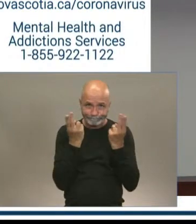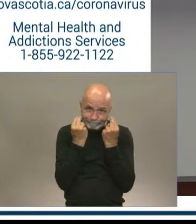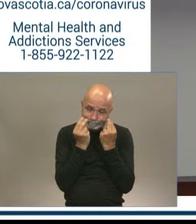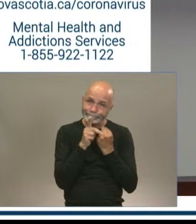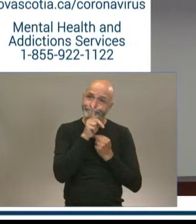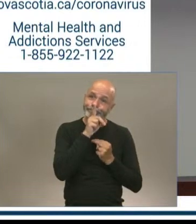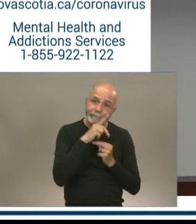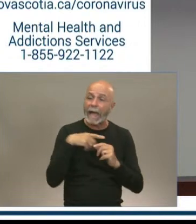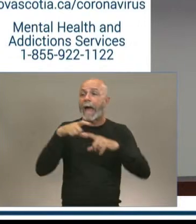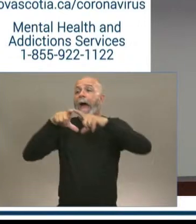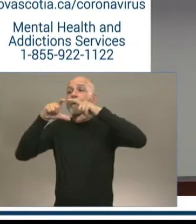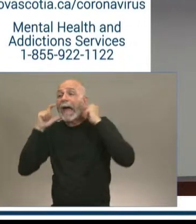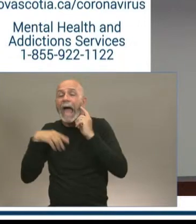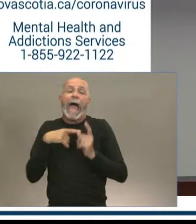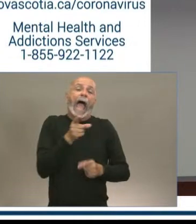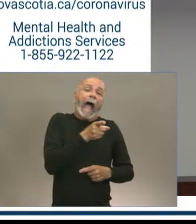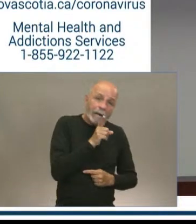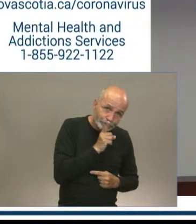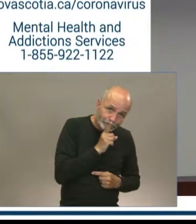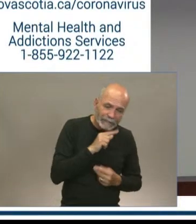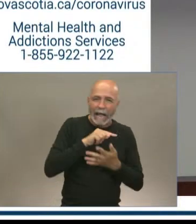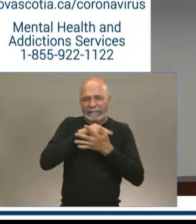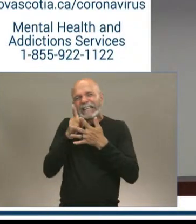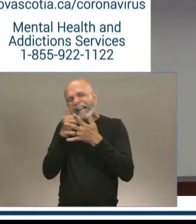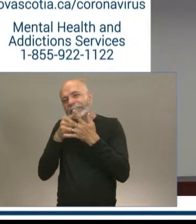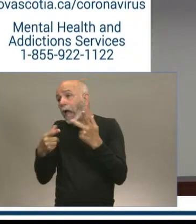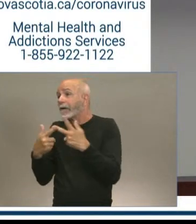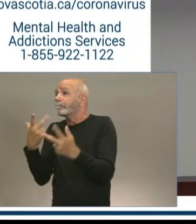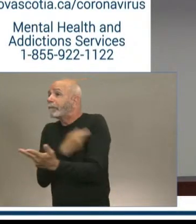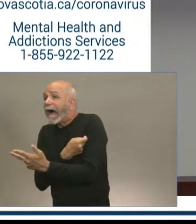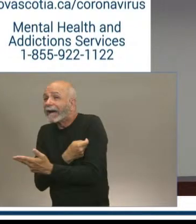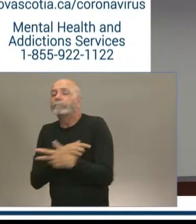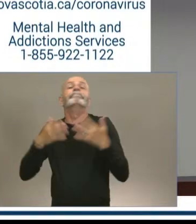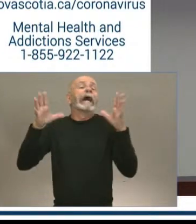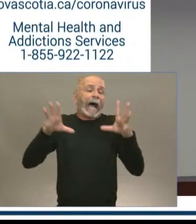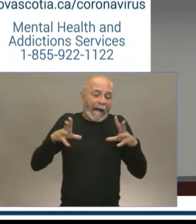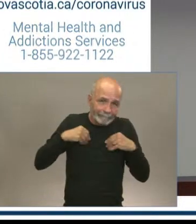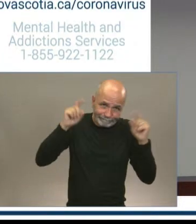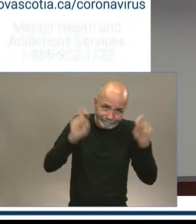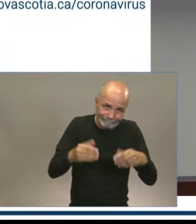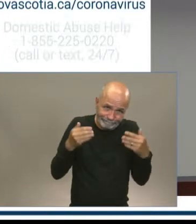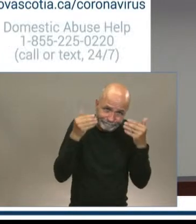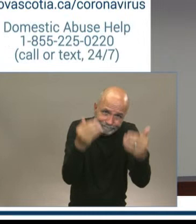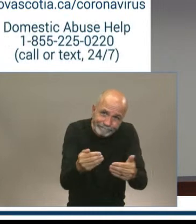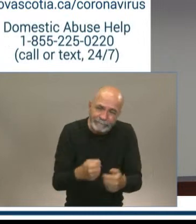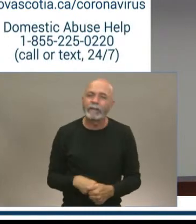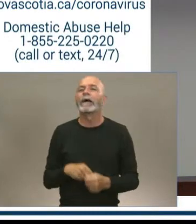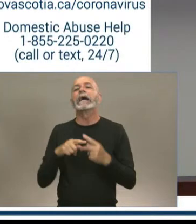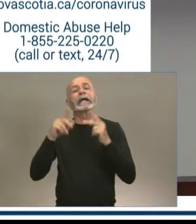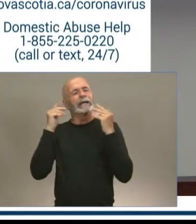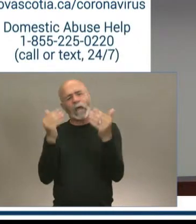of masks, and now vaccination. Do what's necessary, and people picking up the